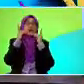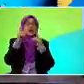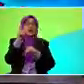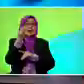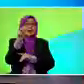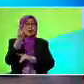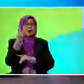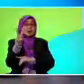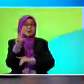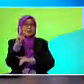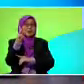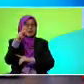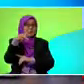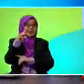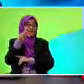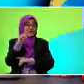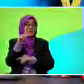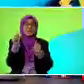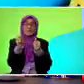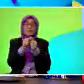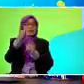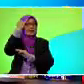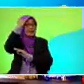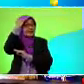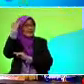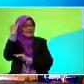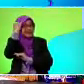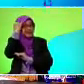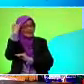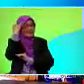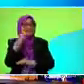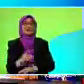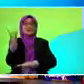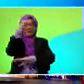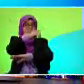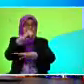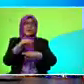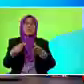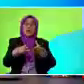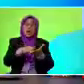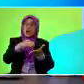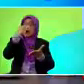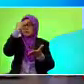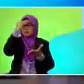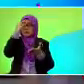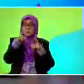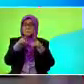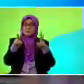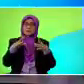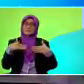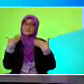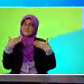Irfan Shahmi. How are you guys doing? I hope you're feeling well, because today we are going to learn on something that is very